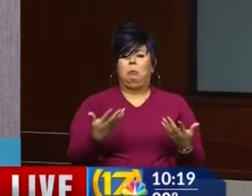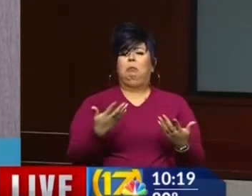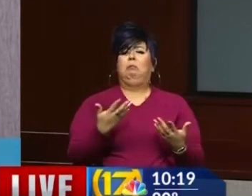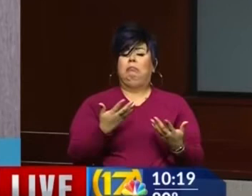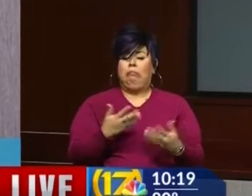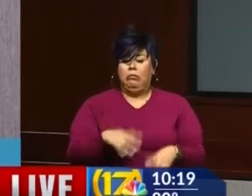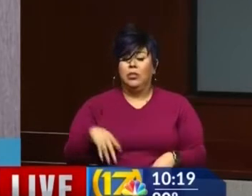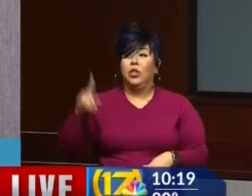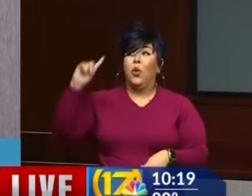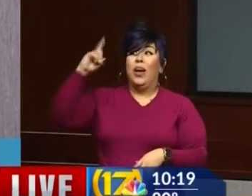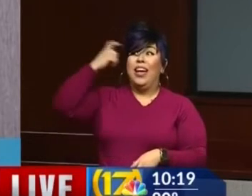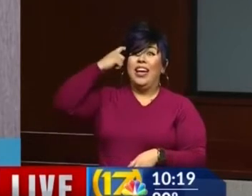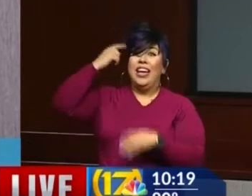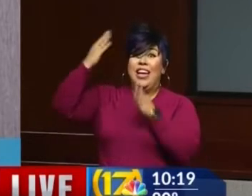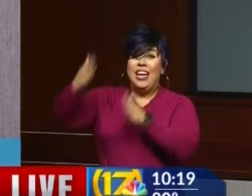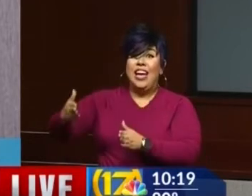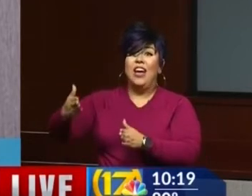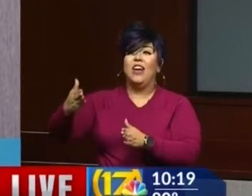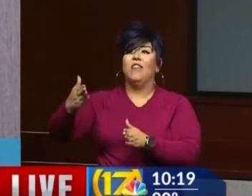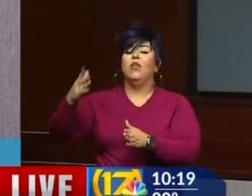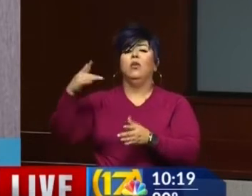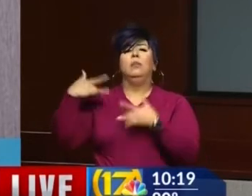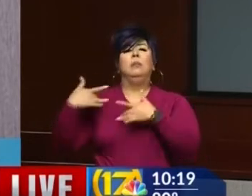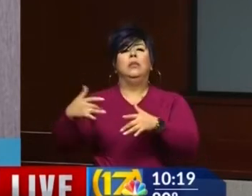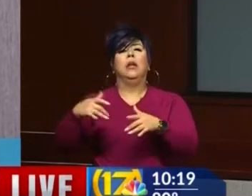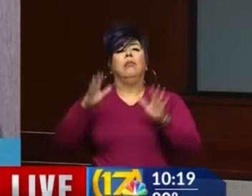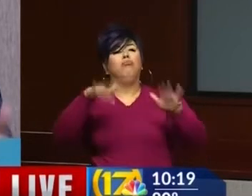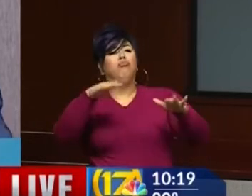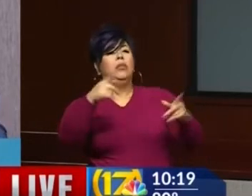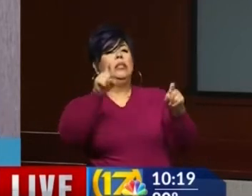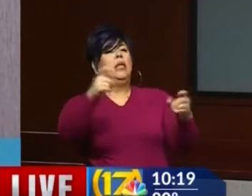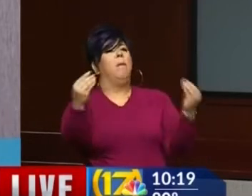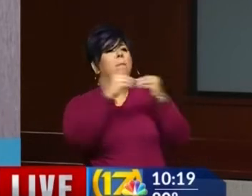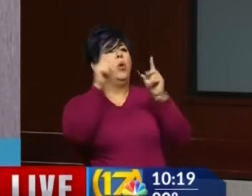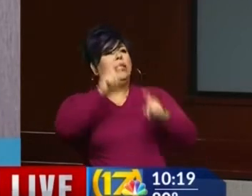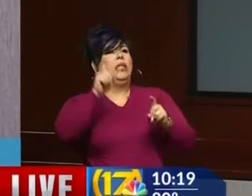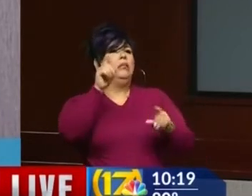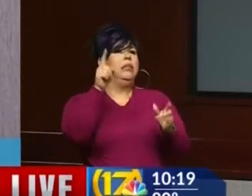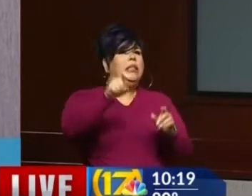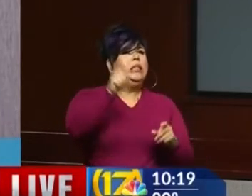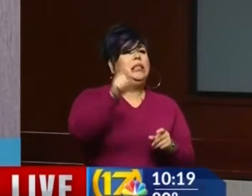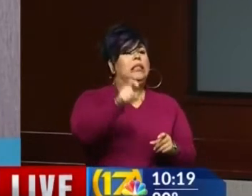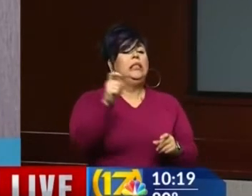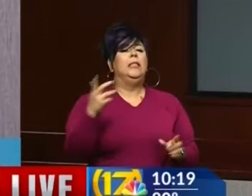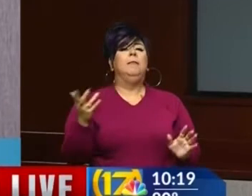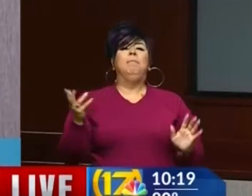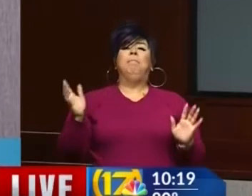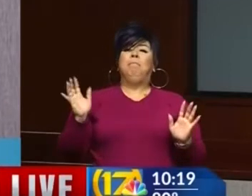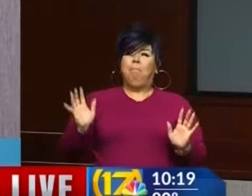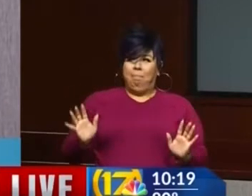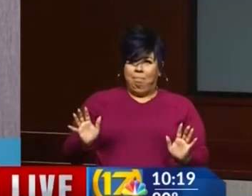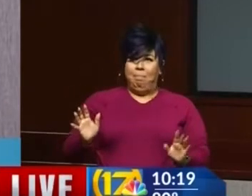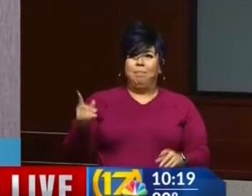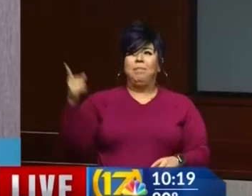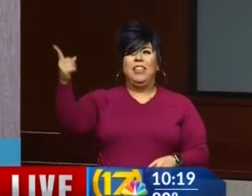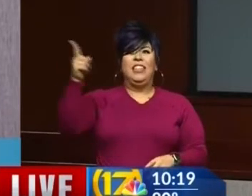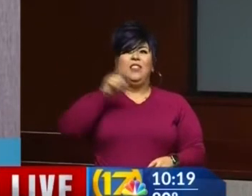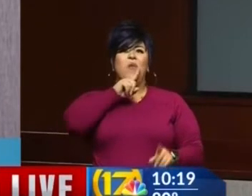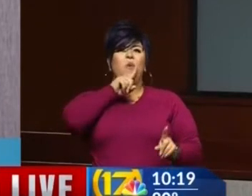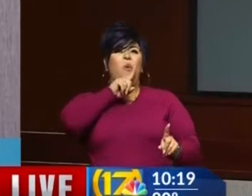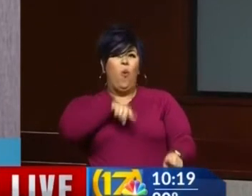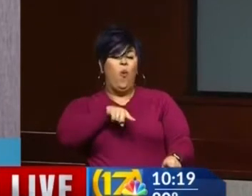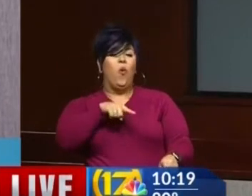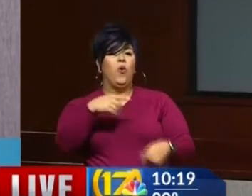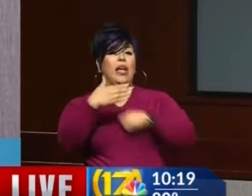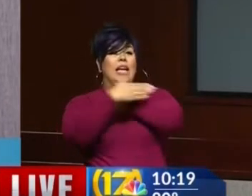Governor Newsom's emphasis on increasing overall testing rates and the new benchmark on overall testing rates he's ordering California counties to